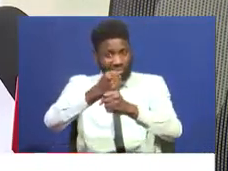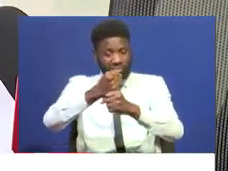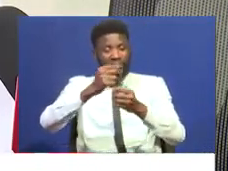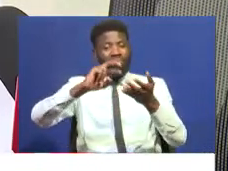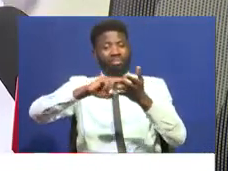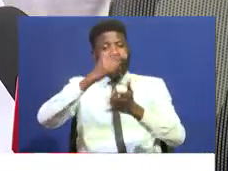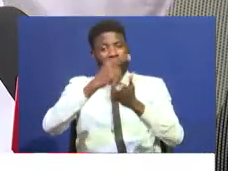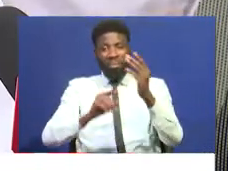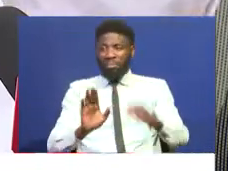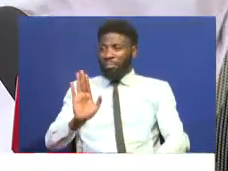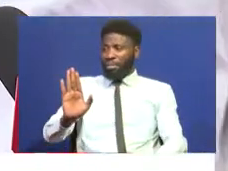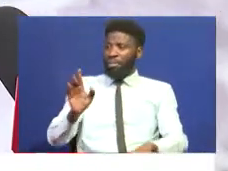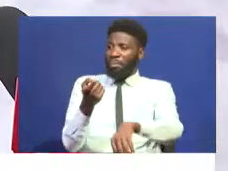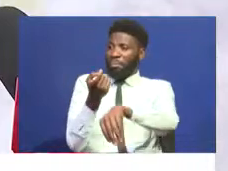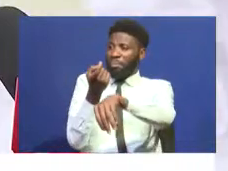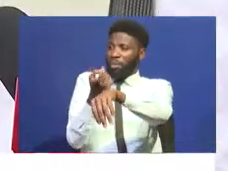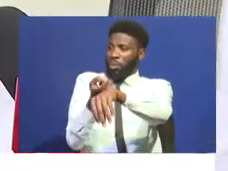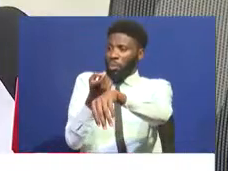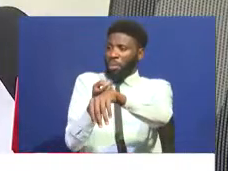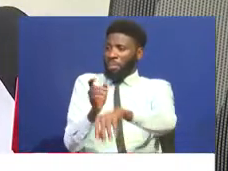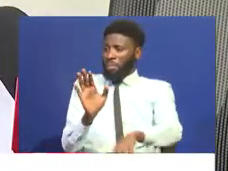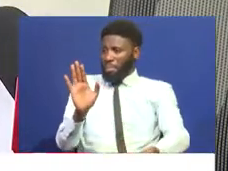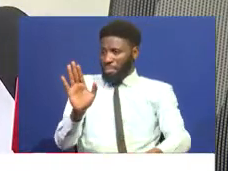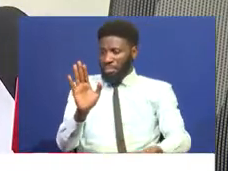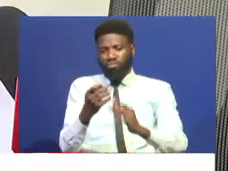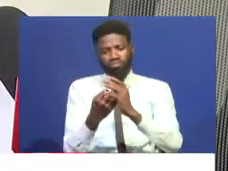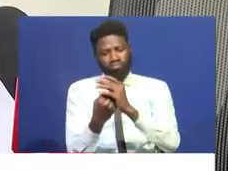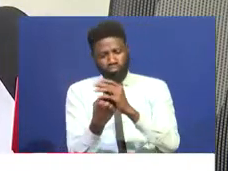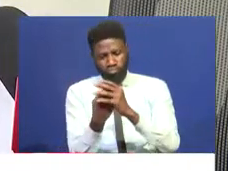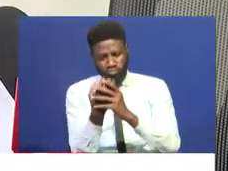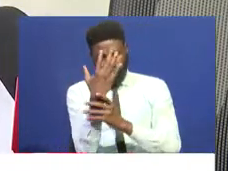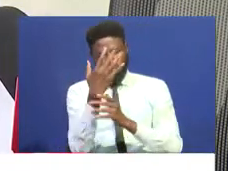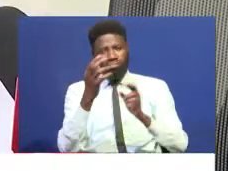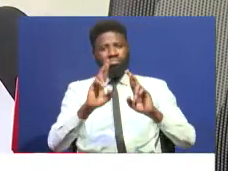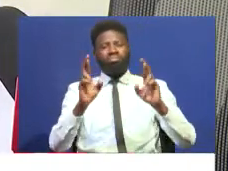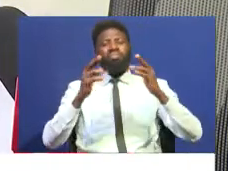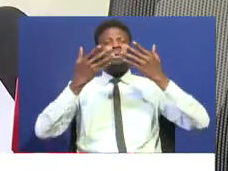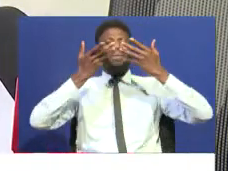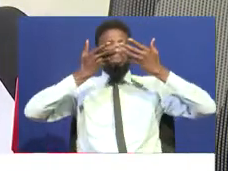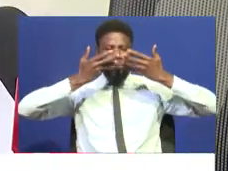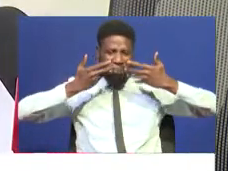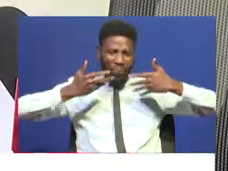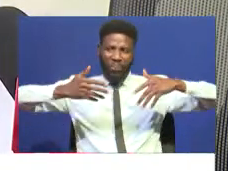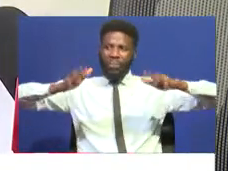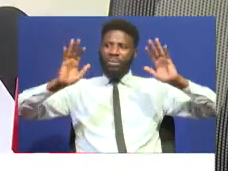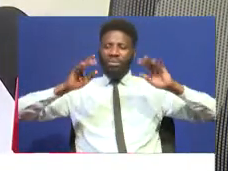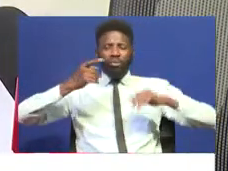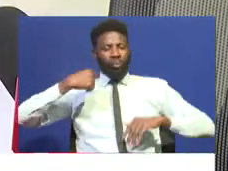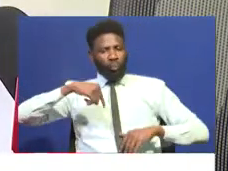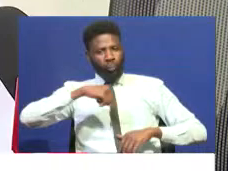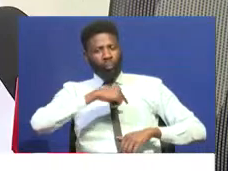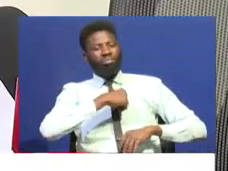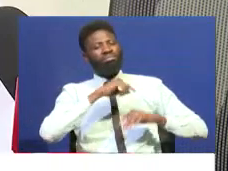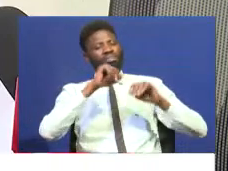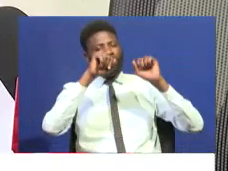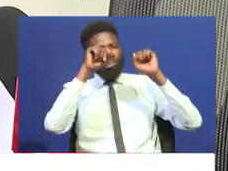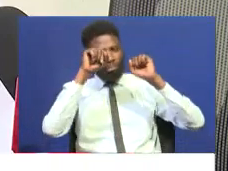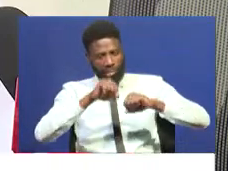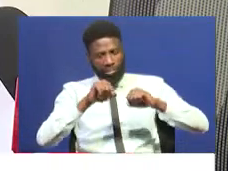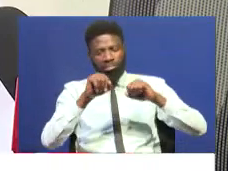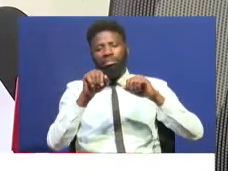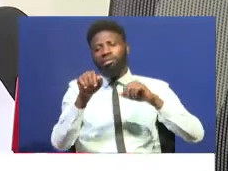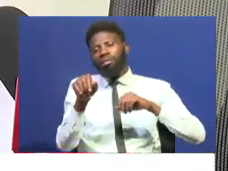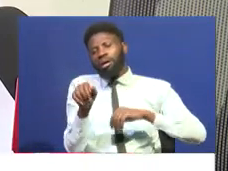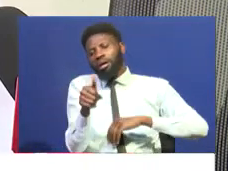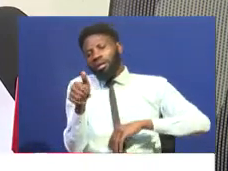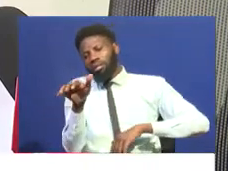his bones will have completed their growth, and we are able to harvest bones and other